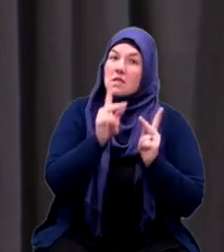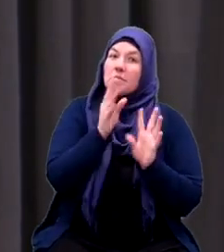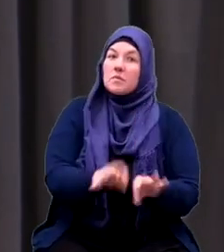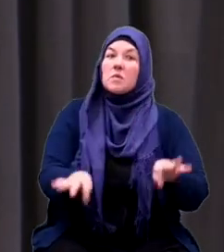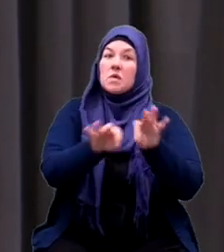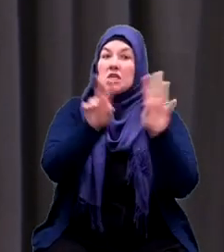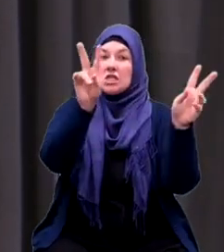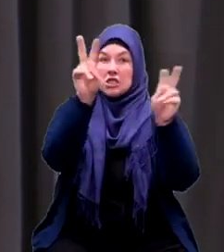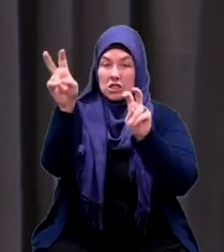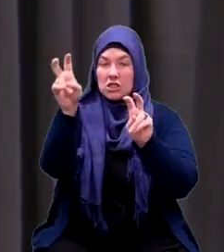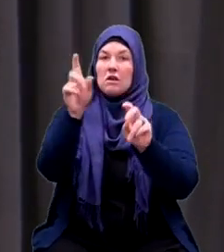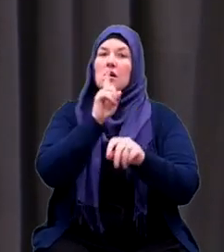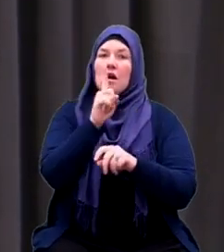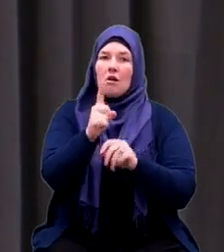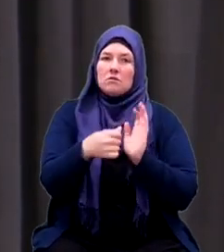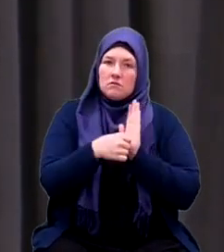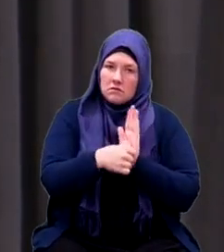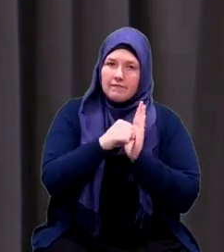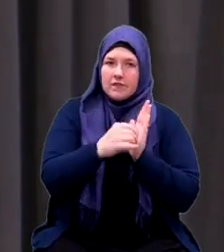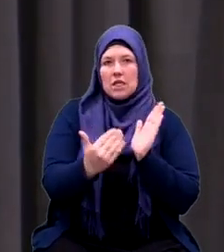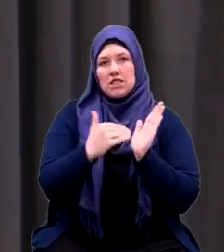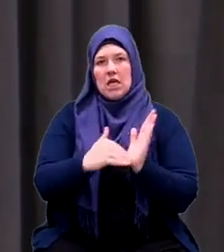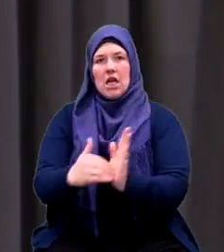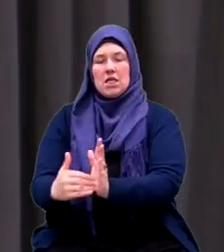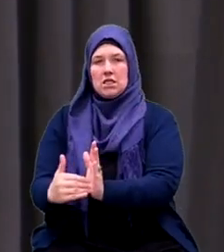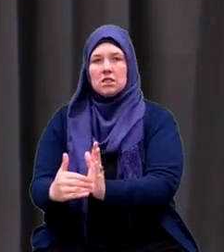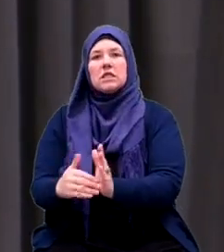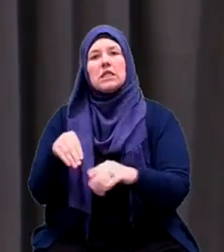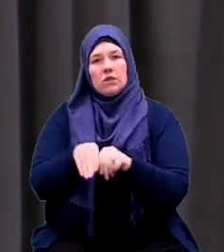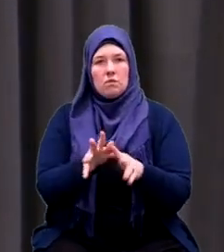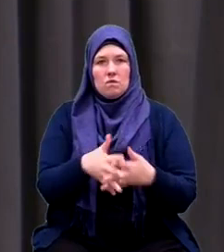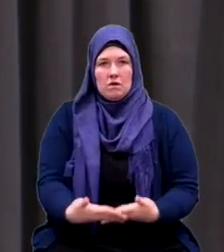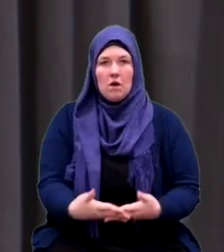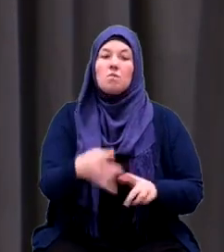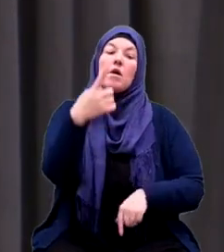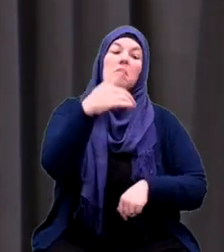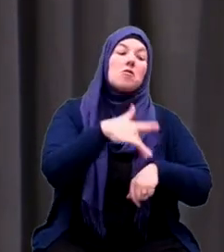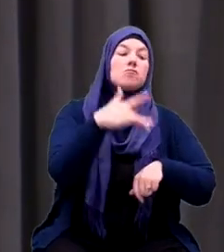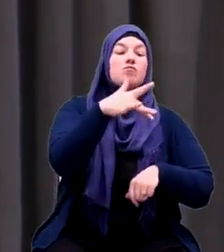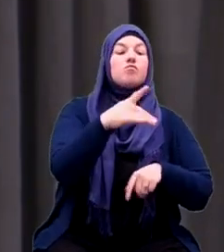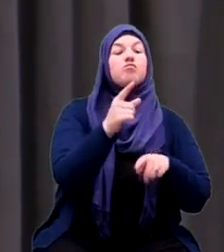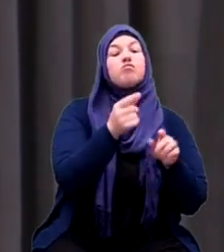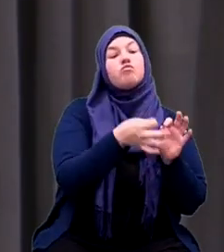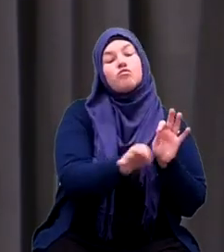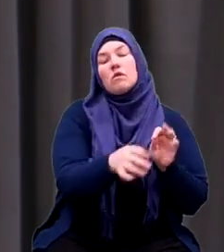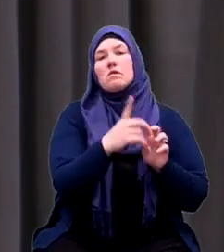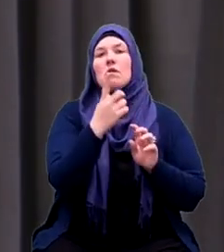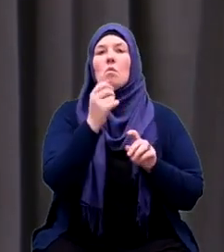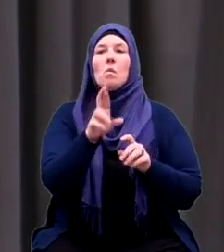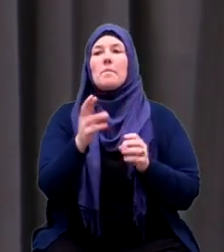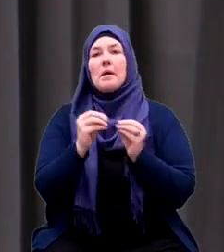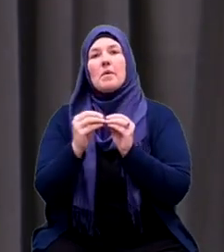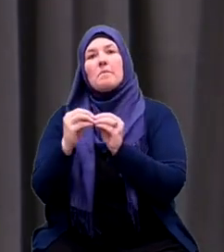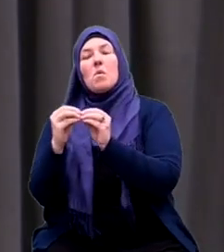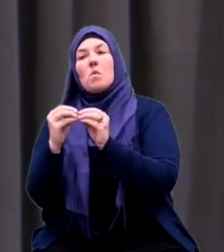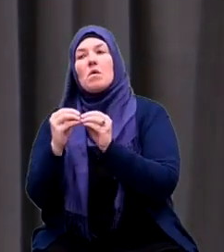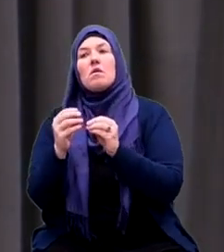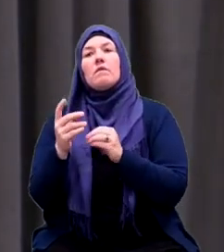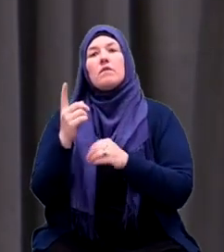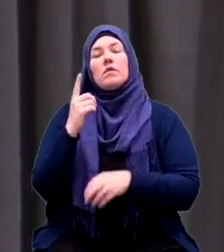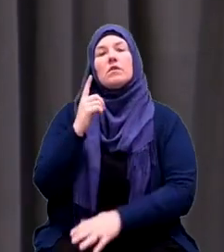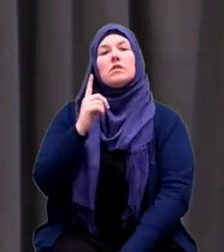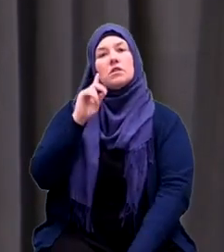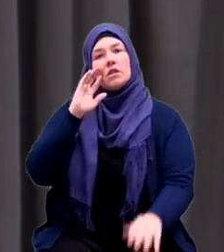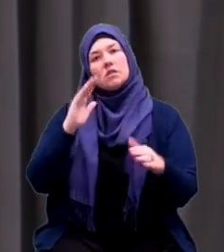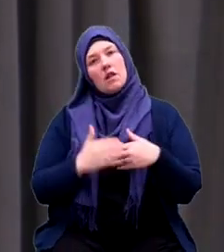issues are hammered more frequently than others. So you find, for example, Aqimus